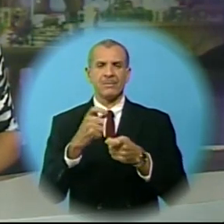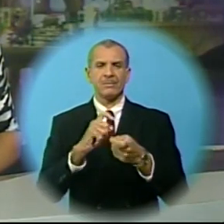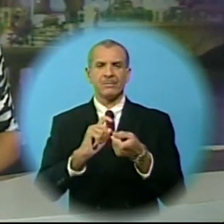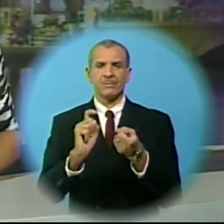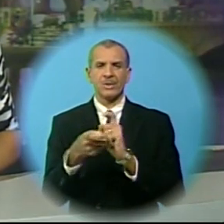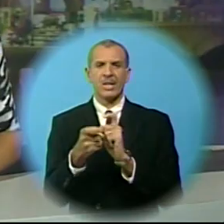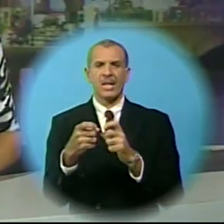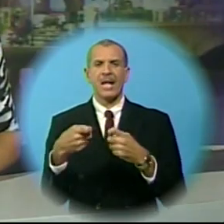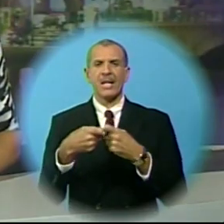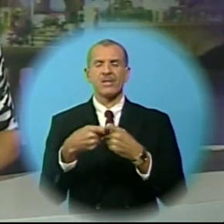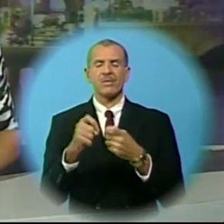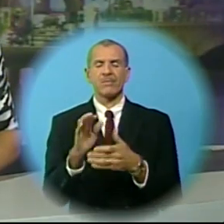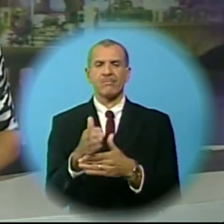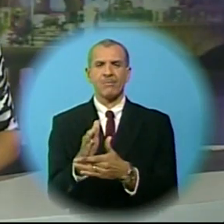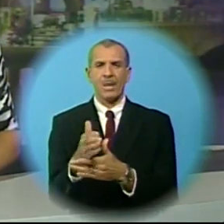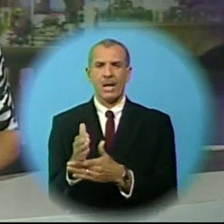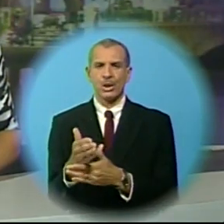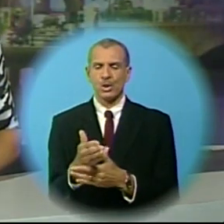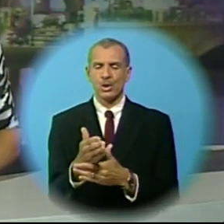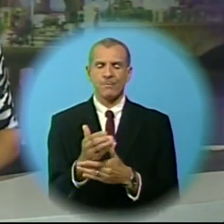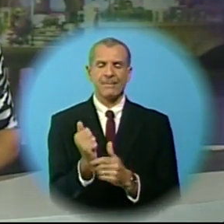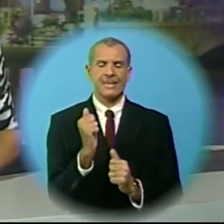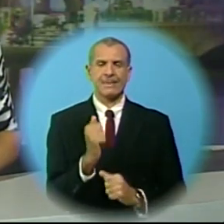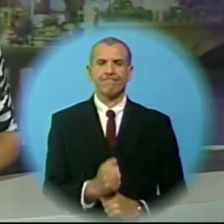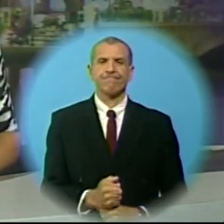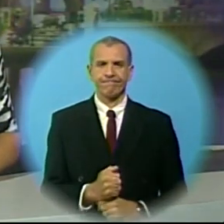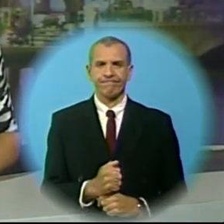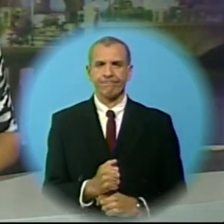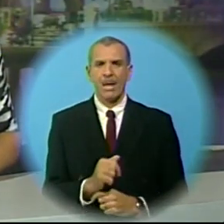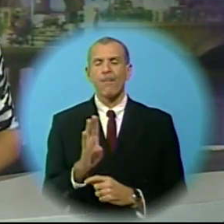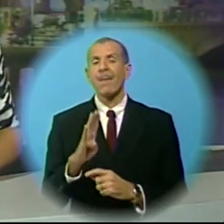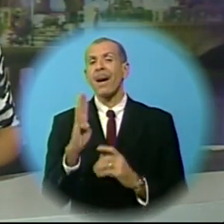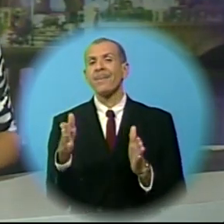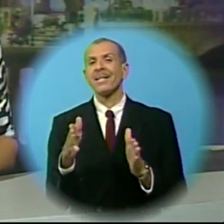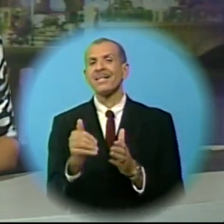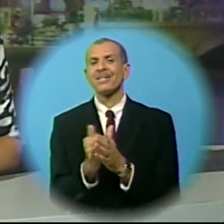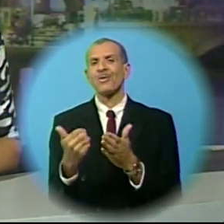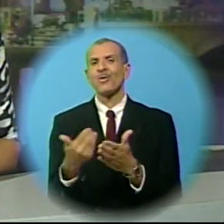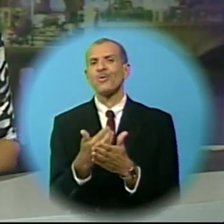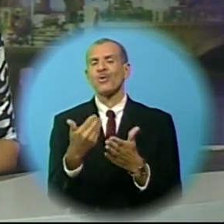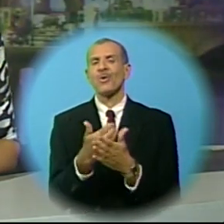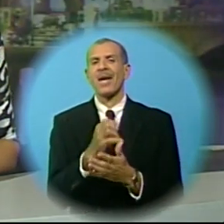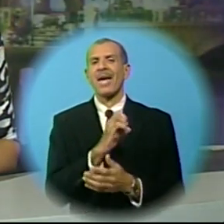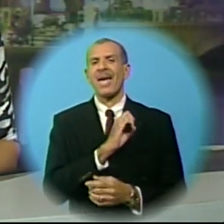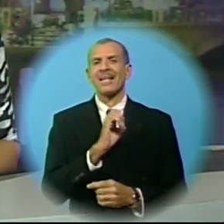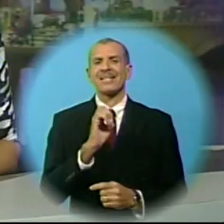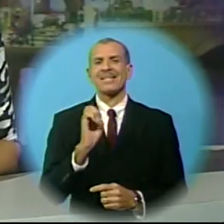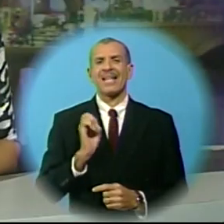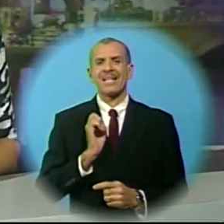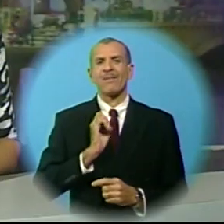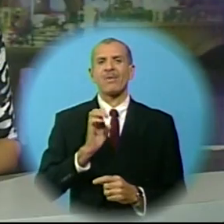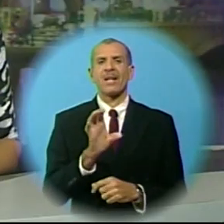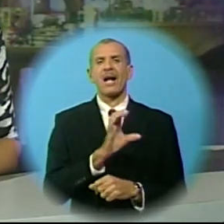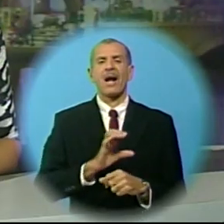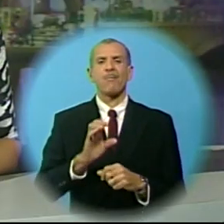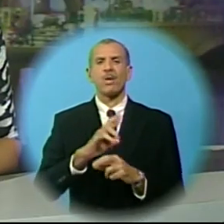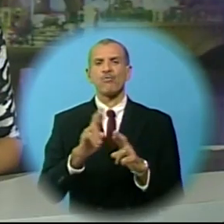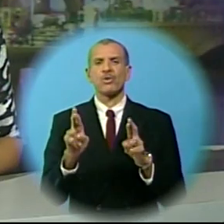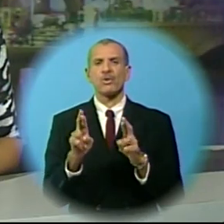and energy partnerships. Well, a Barbadian is among the new executive of the Caribbean Regional Youth Council for